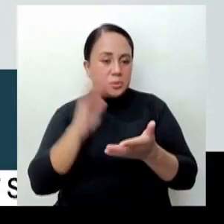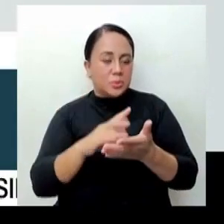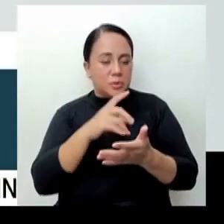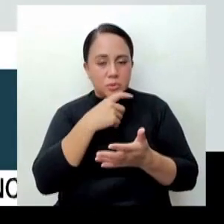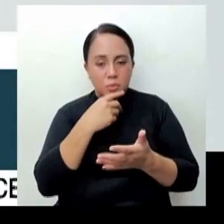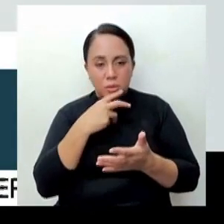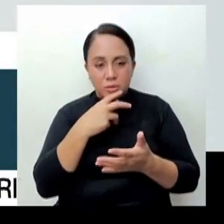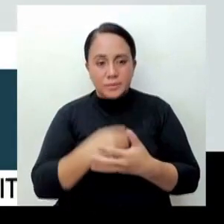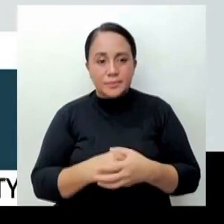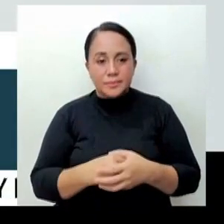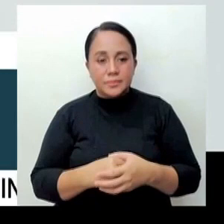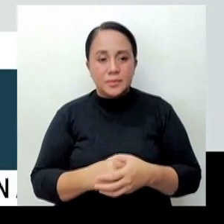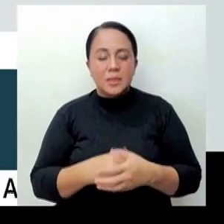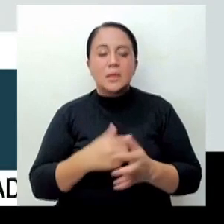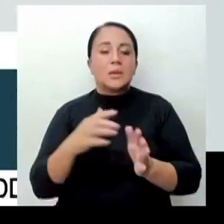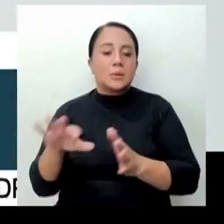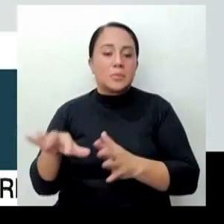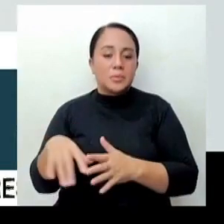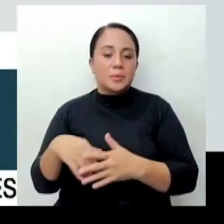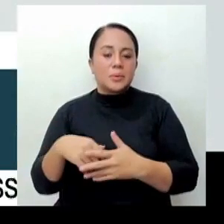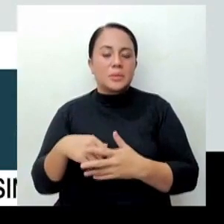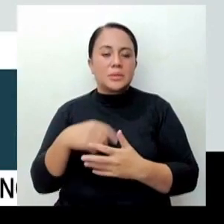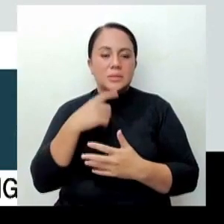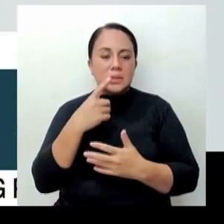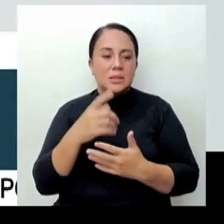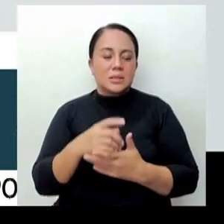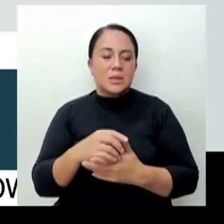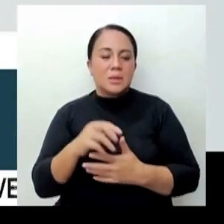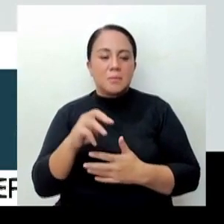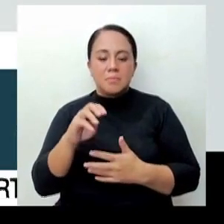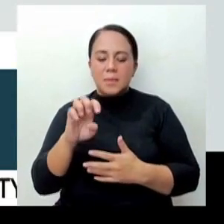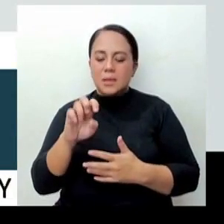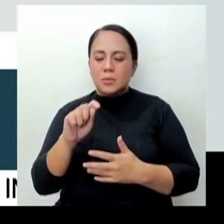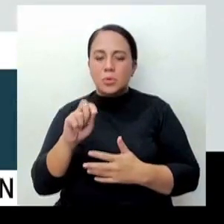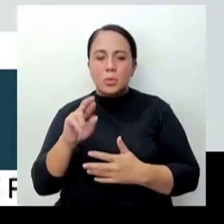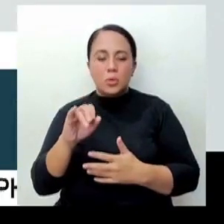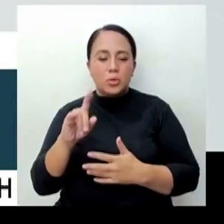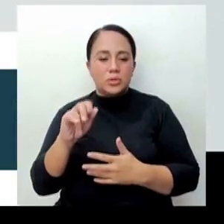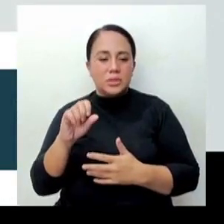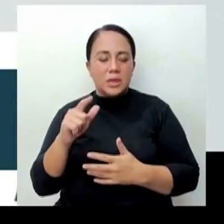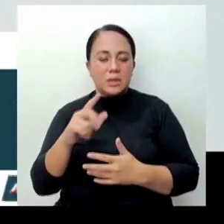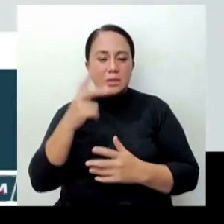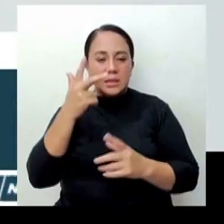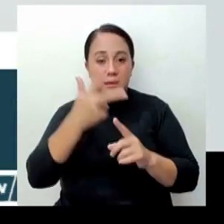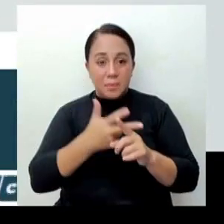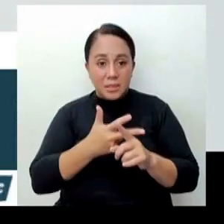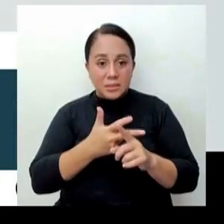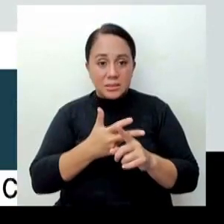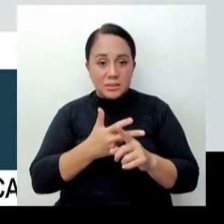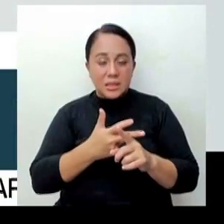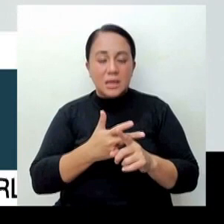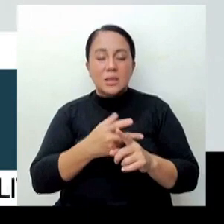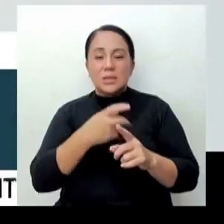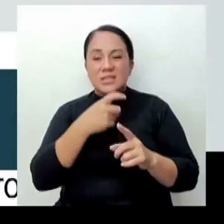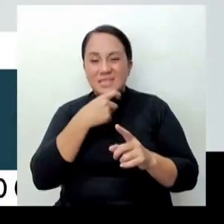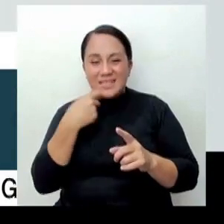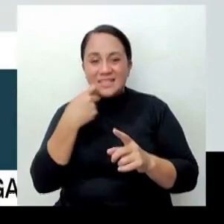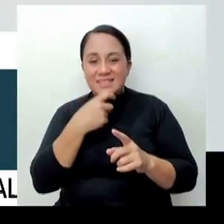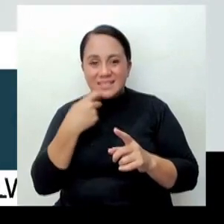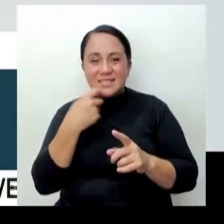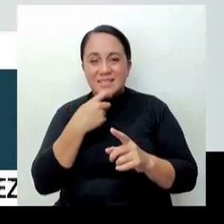ulan. And then yung kapag sinabi po natin meteorological drought, 3 buwan na sunod-sunod na around more